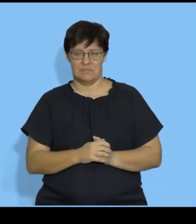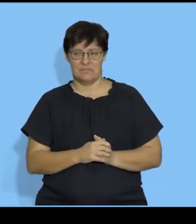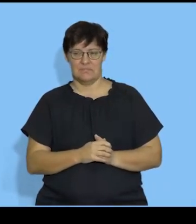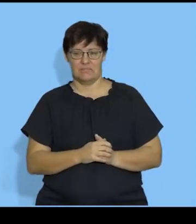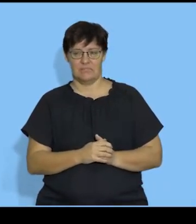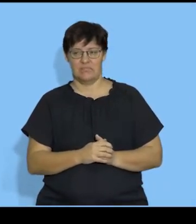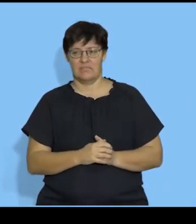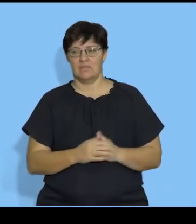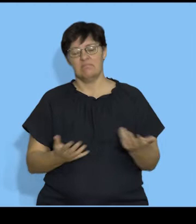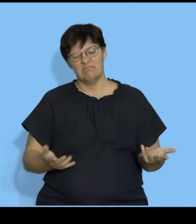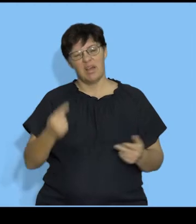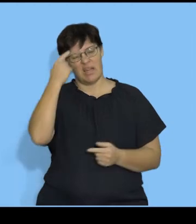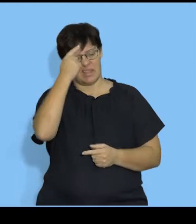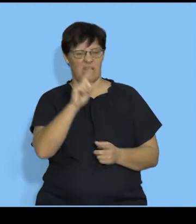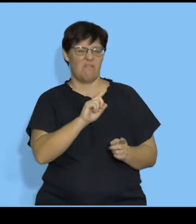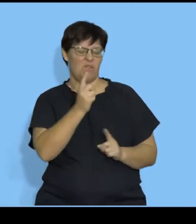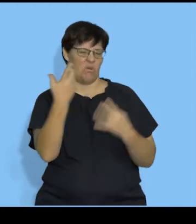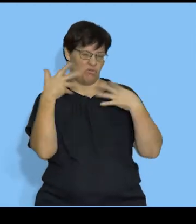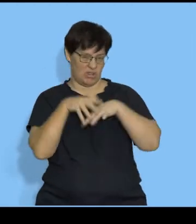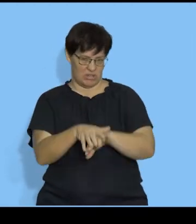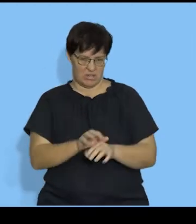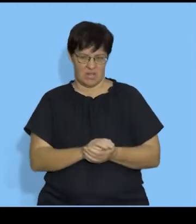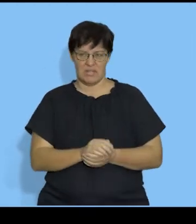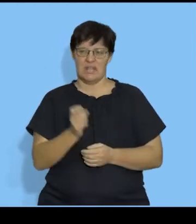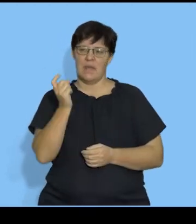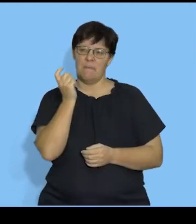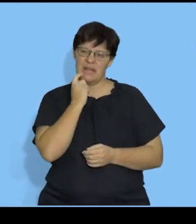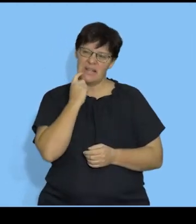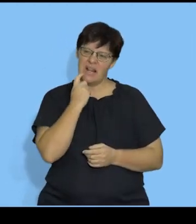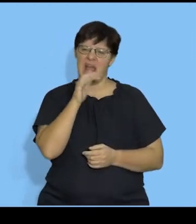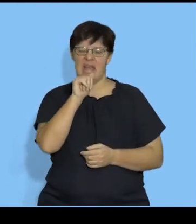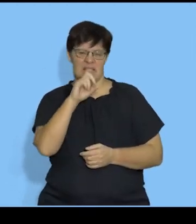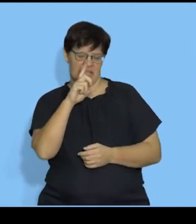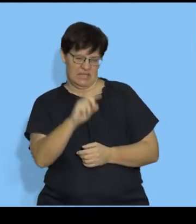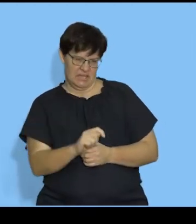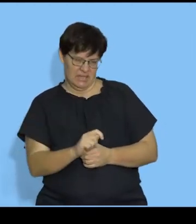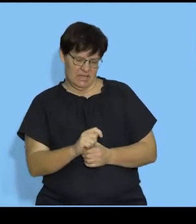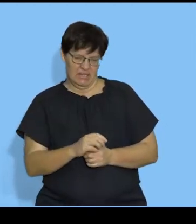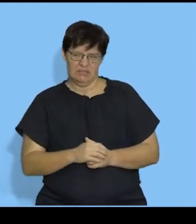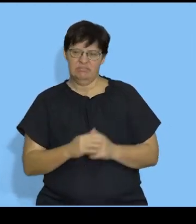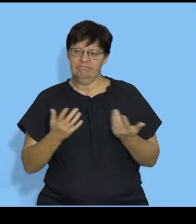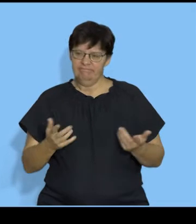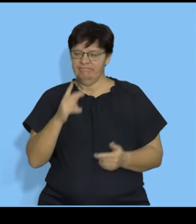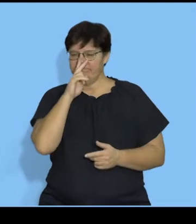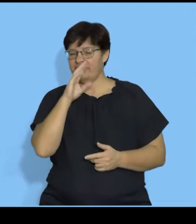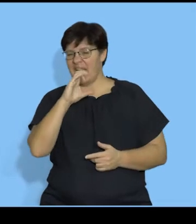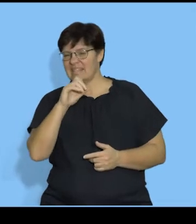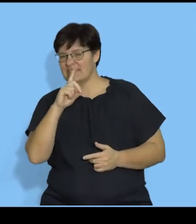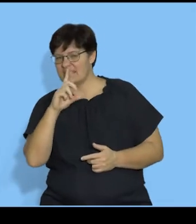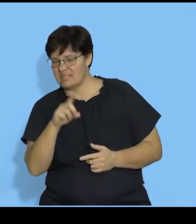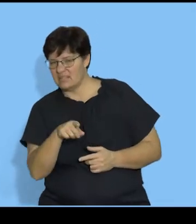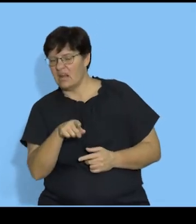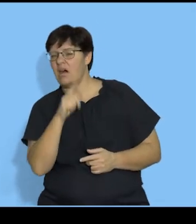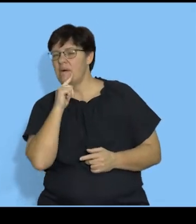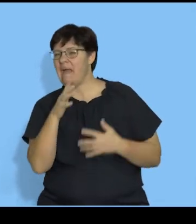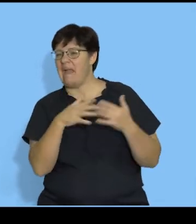Okay, so consider the following reaction between a metal and acid. By now, you should be able to remember that when any